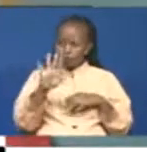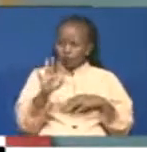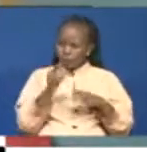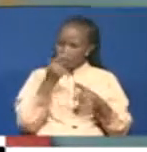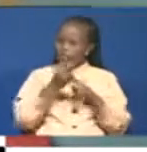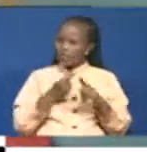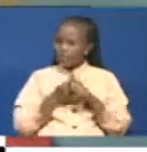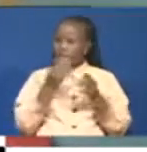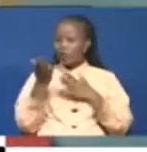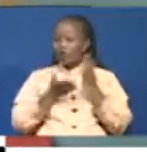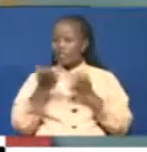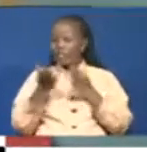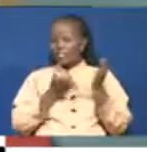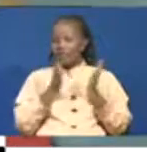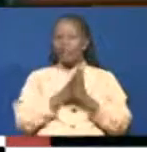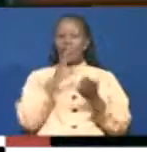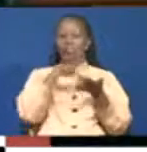of service and condition.